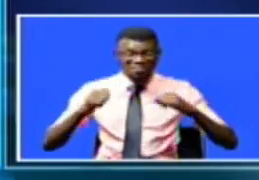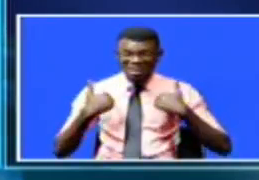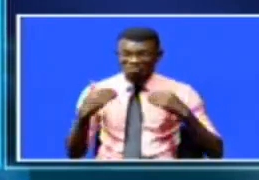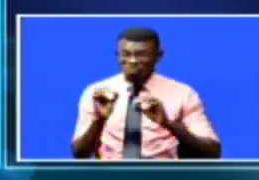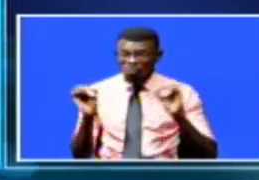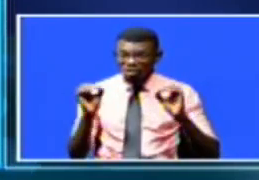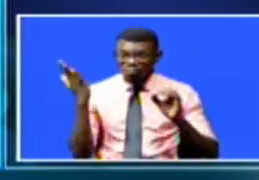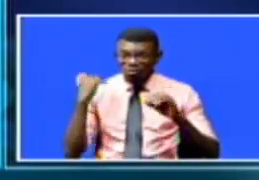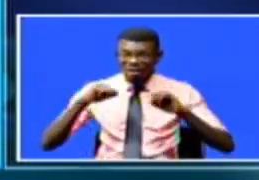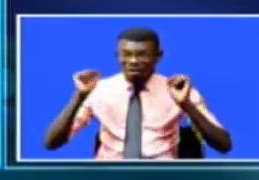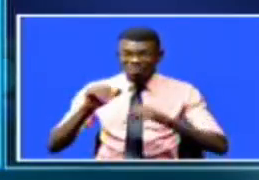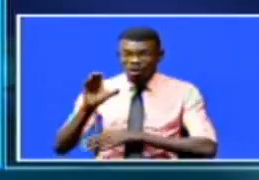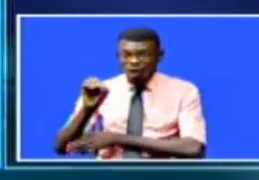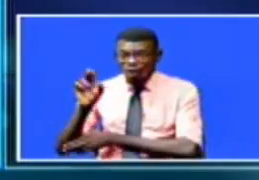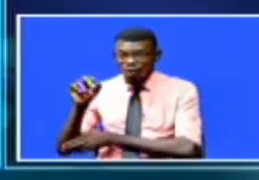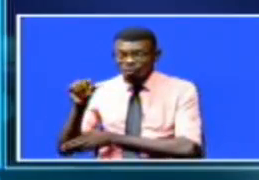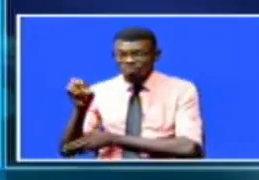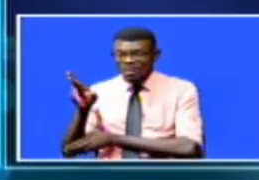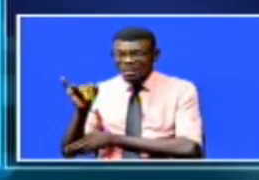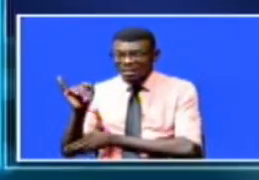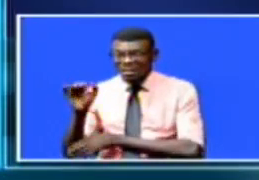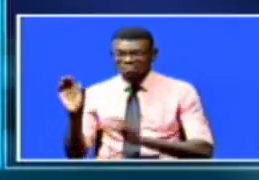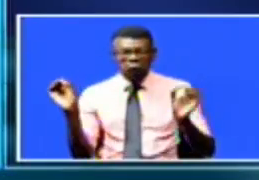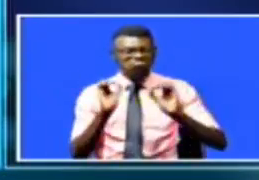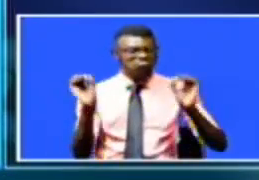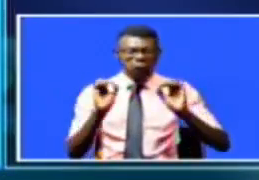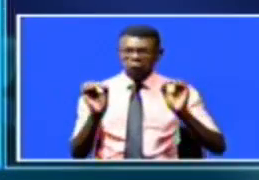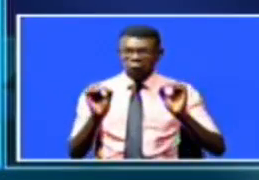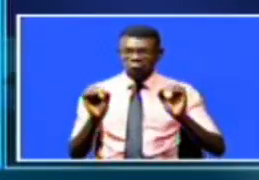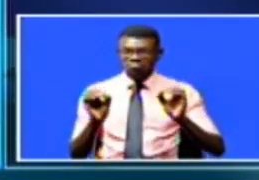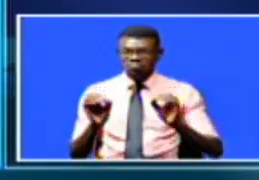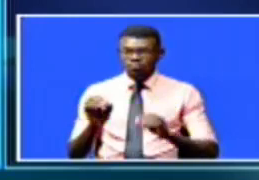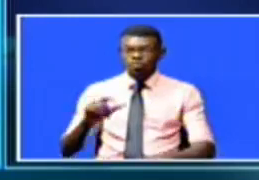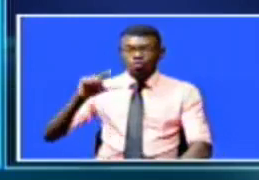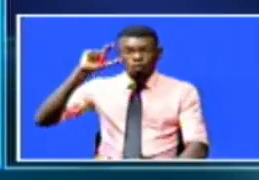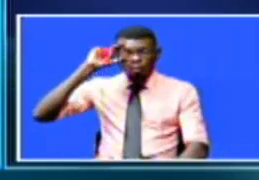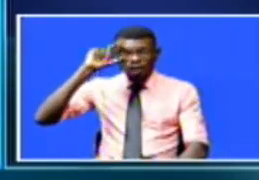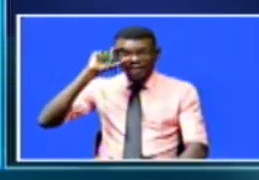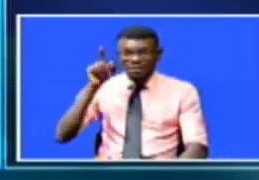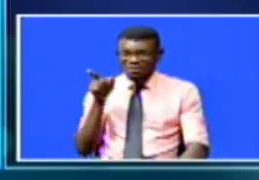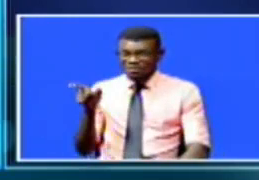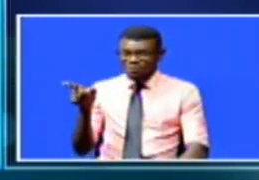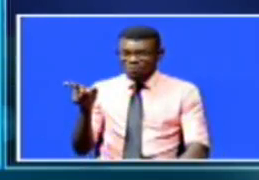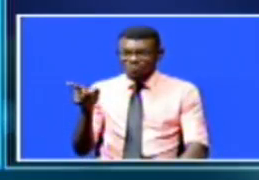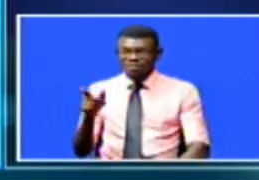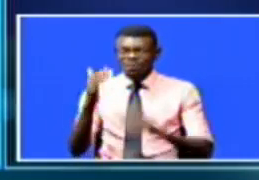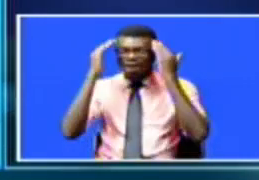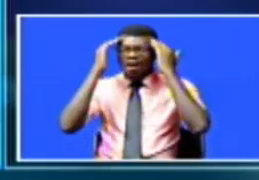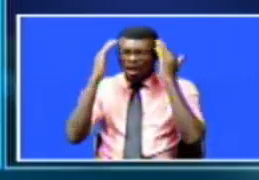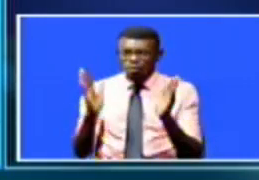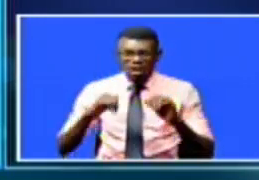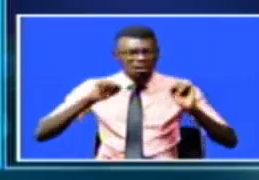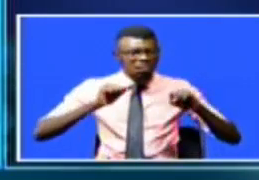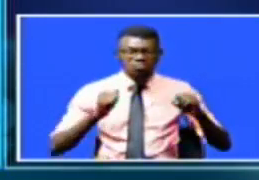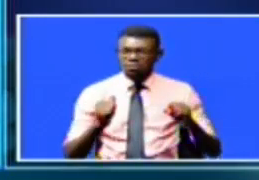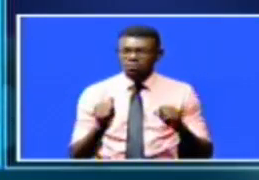chairman. There was no agreement. This is a fact. In fact, Senator Orengo, whom I have a lot of respect for, knows that there was no agreement. We never agreed